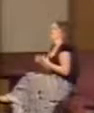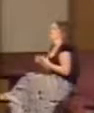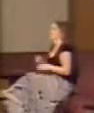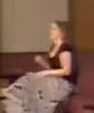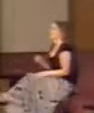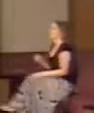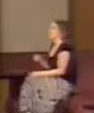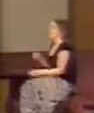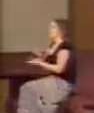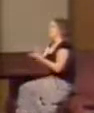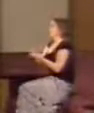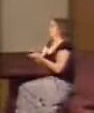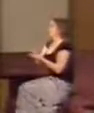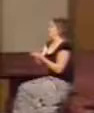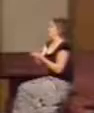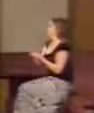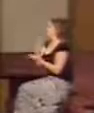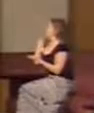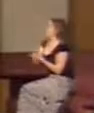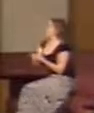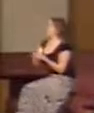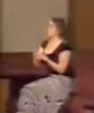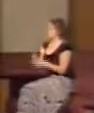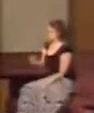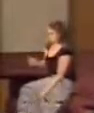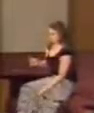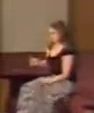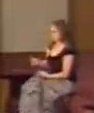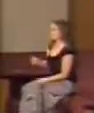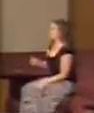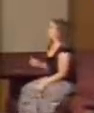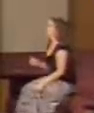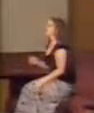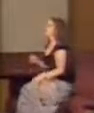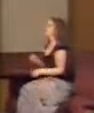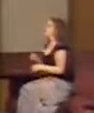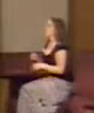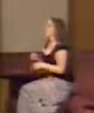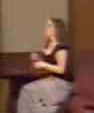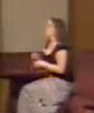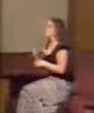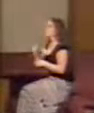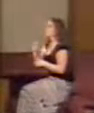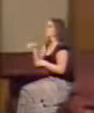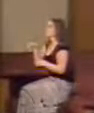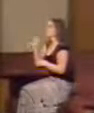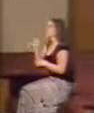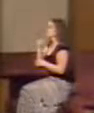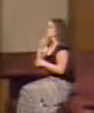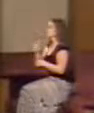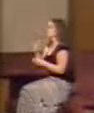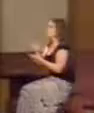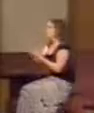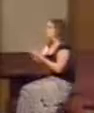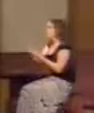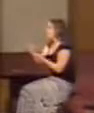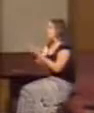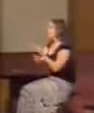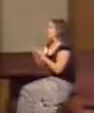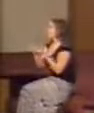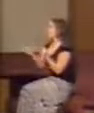clean. But I tell you, confession really cleans your hands. And James says, clean your hands, you